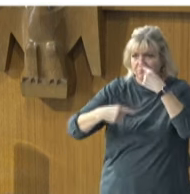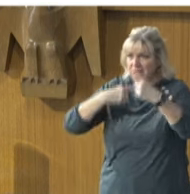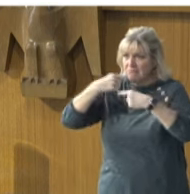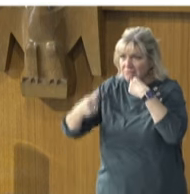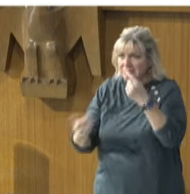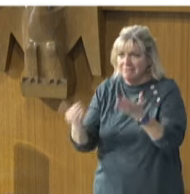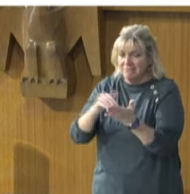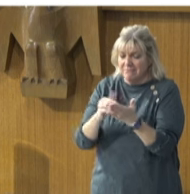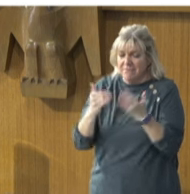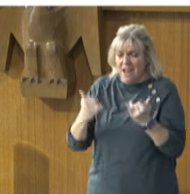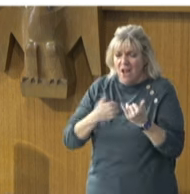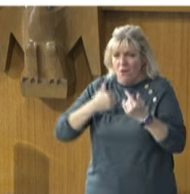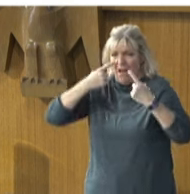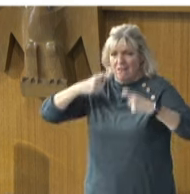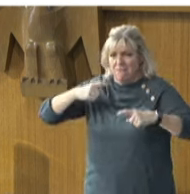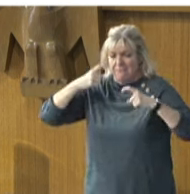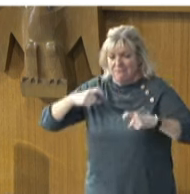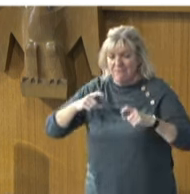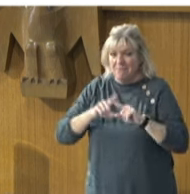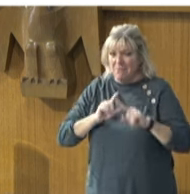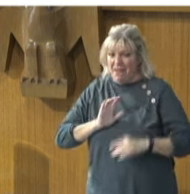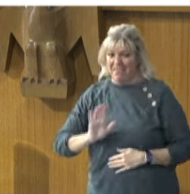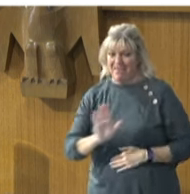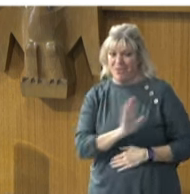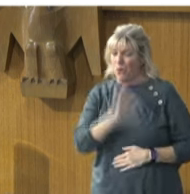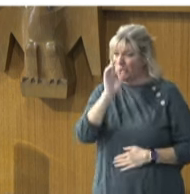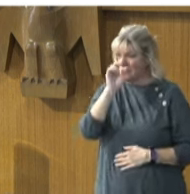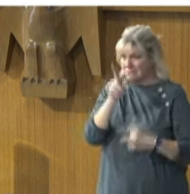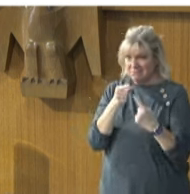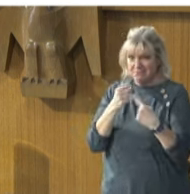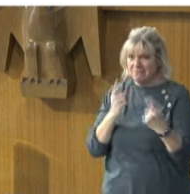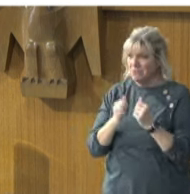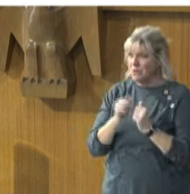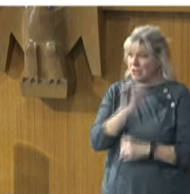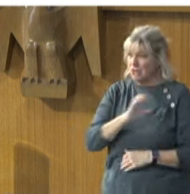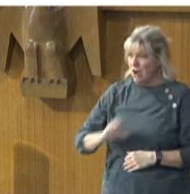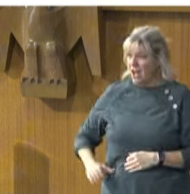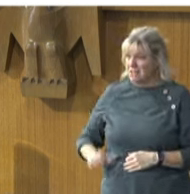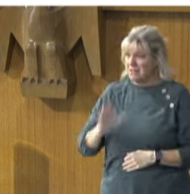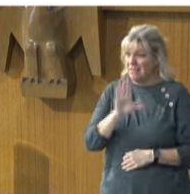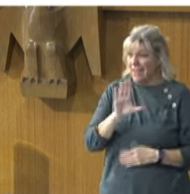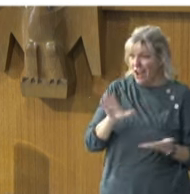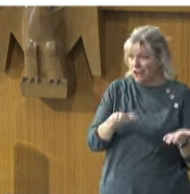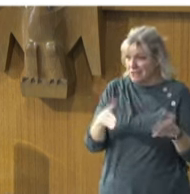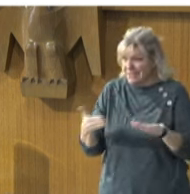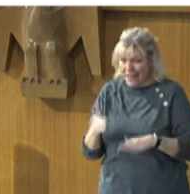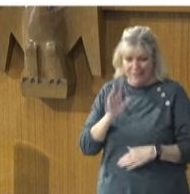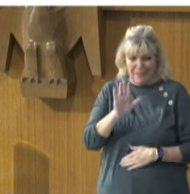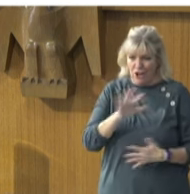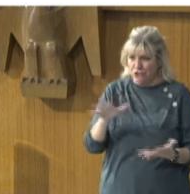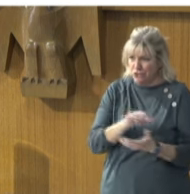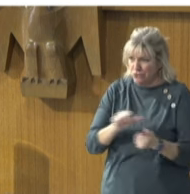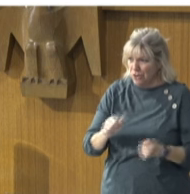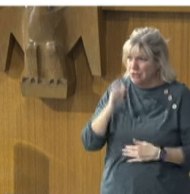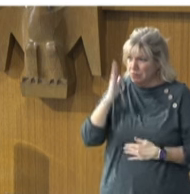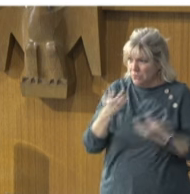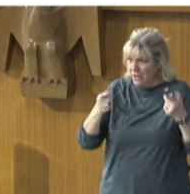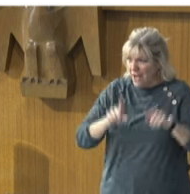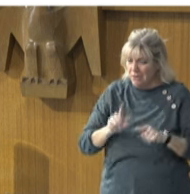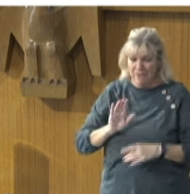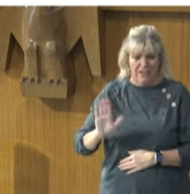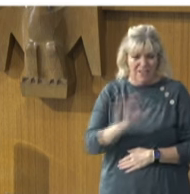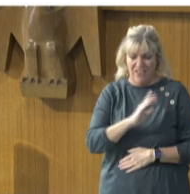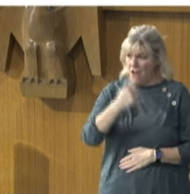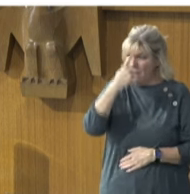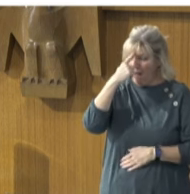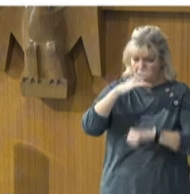with tears. Their end is destruction, their God is the belly, and their glory is in their shame. Their minds are set on